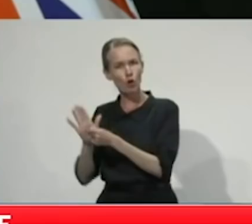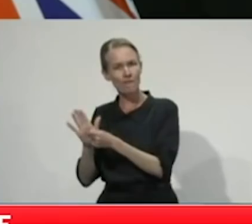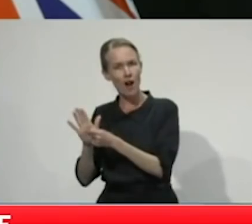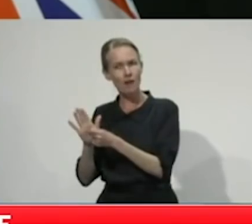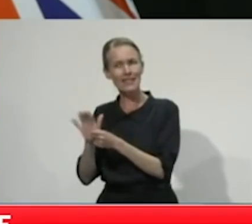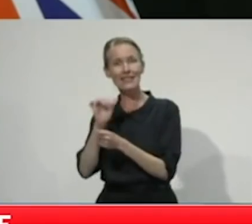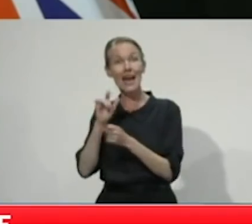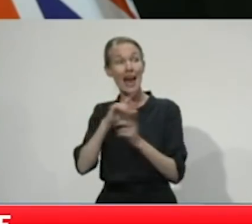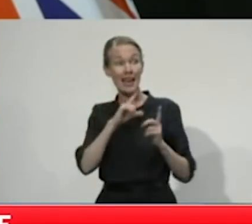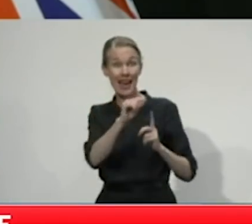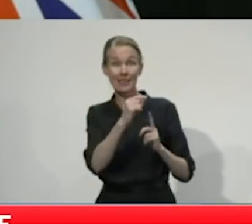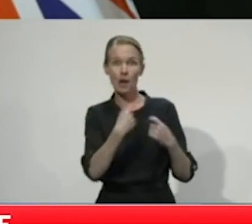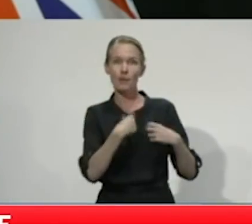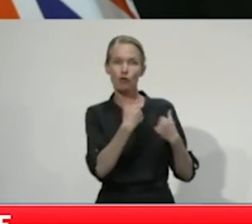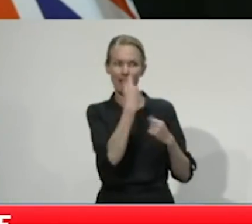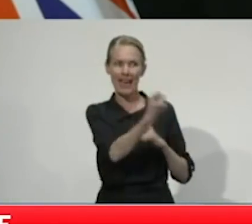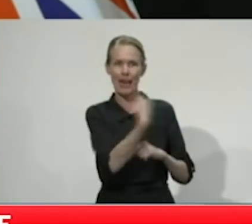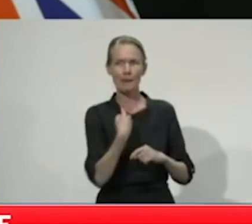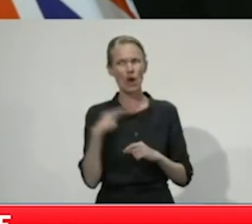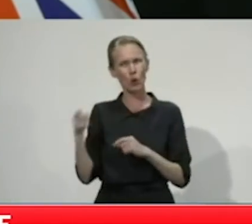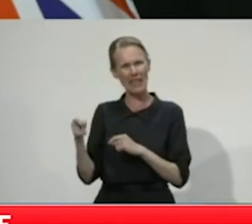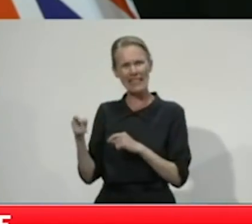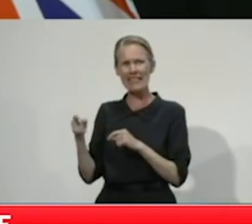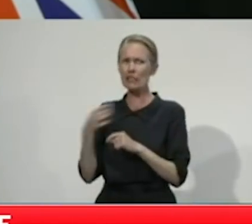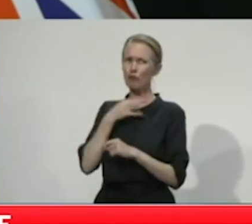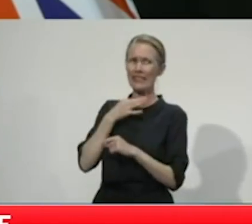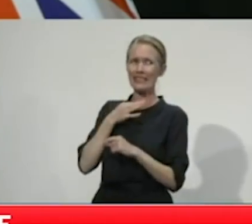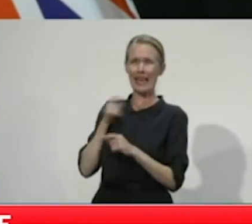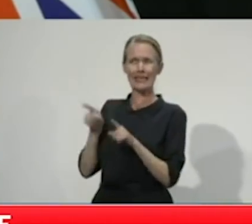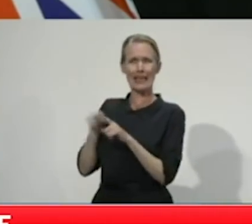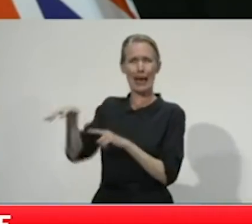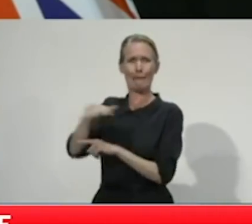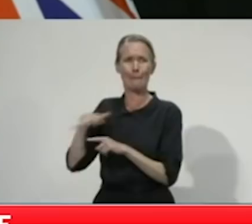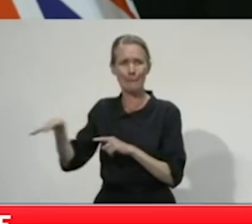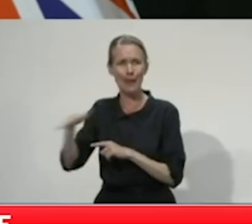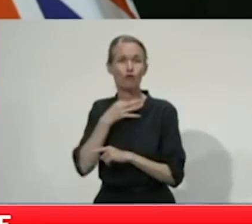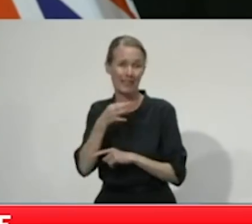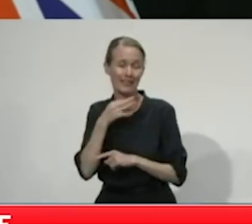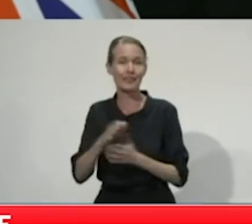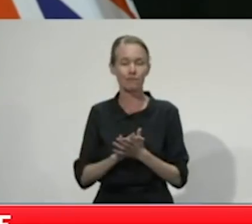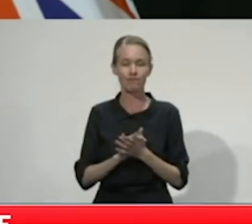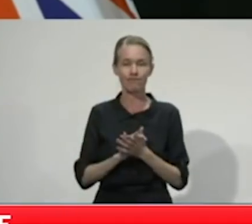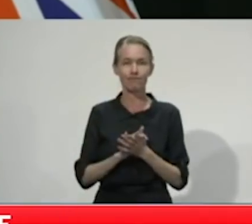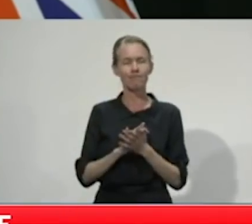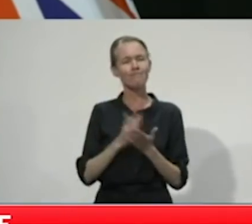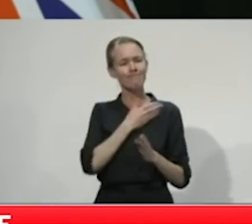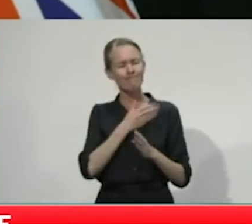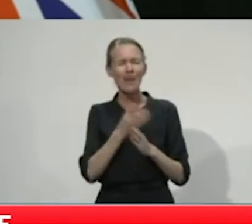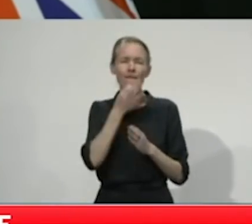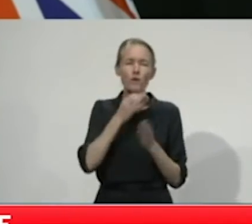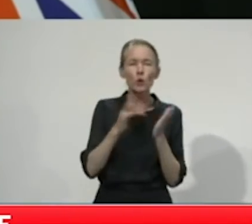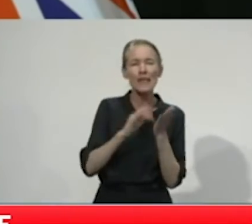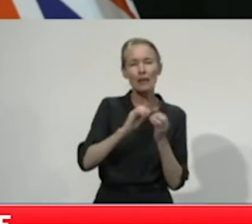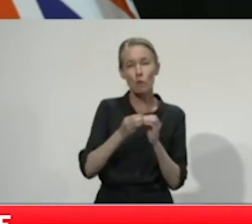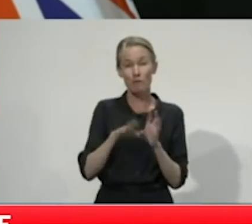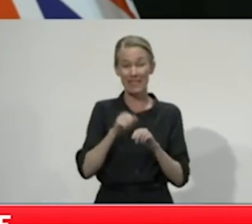wrinkles with the downloads and running the app this morning. Largely, I think, on some Android phones, those are all being looked at. If you have any issues, let